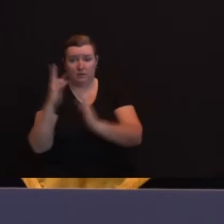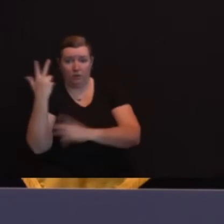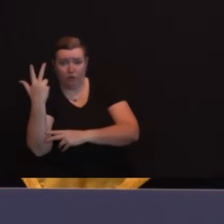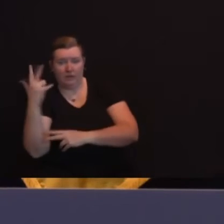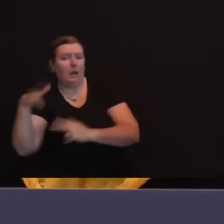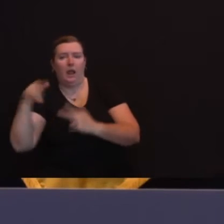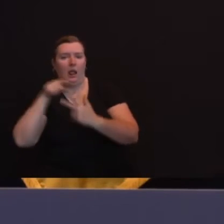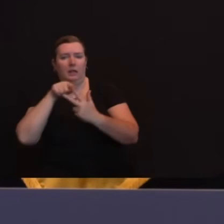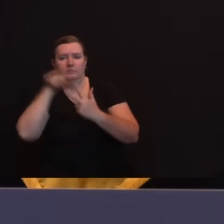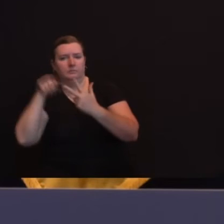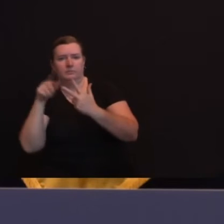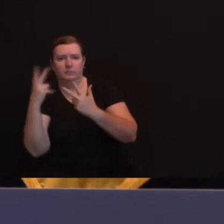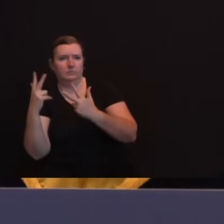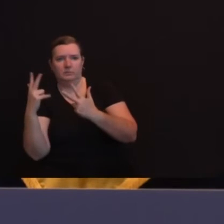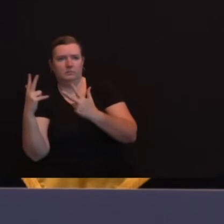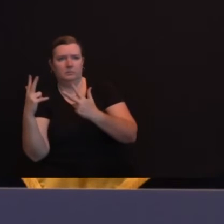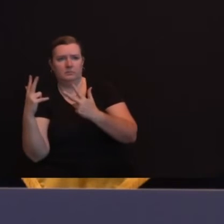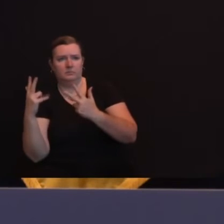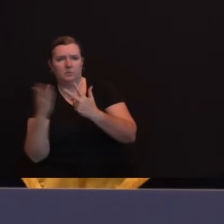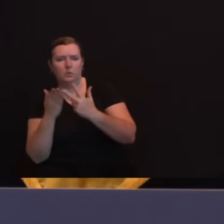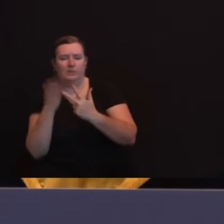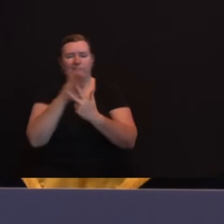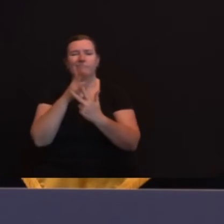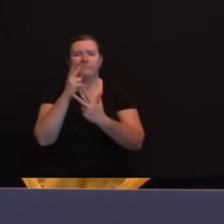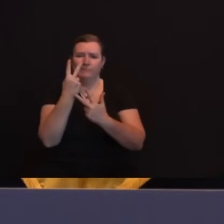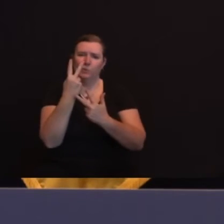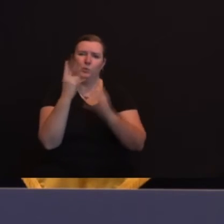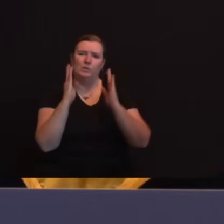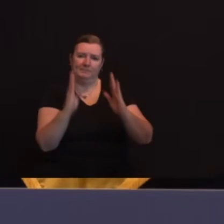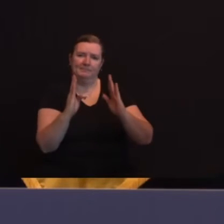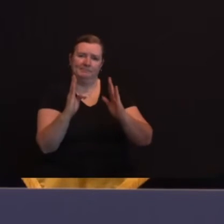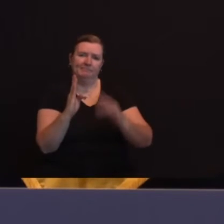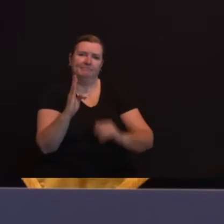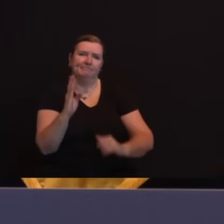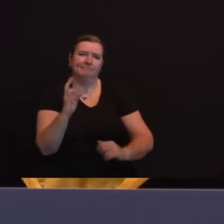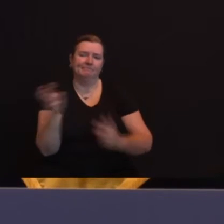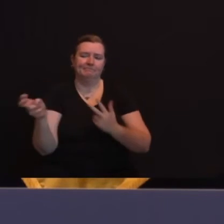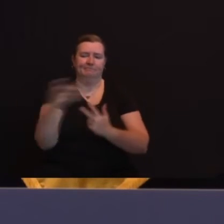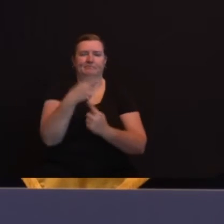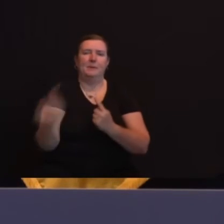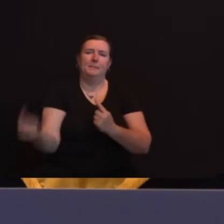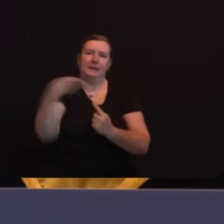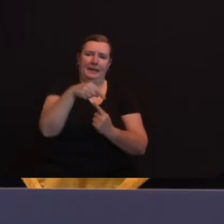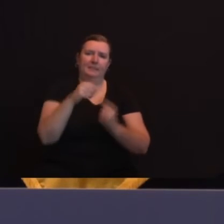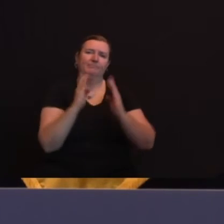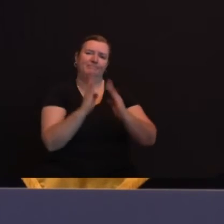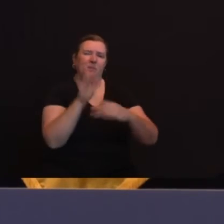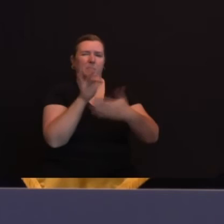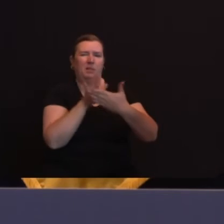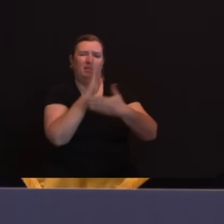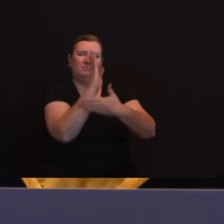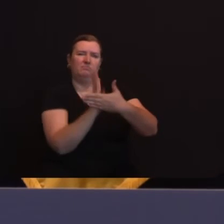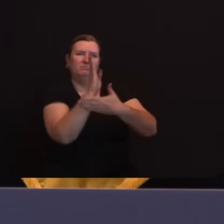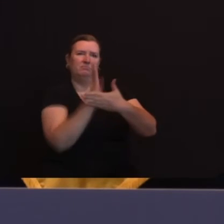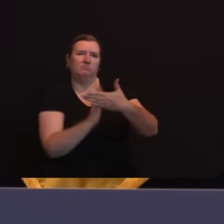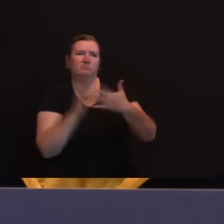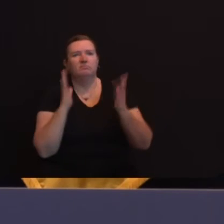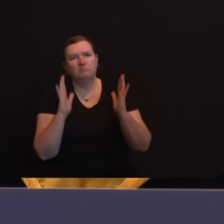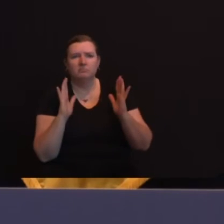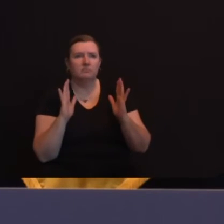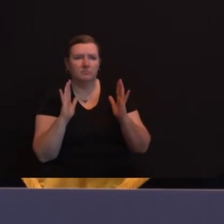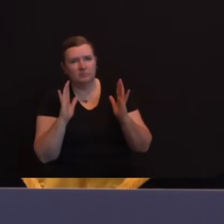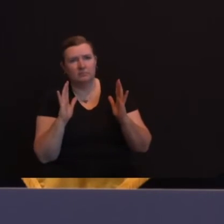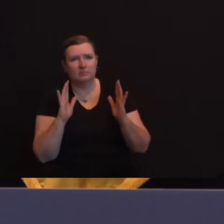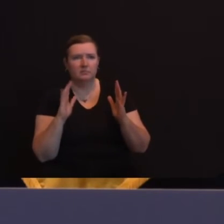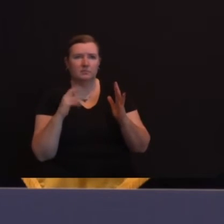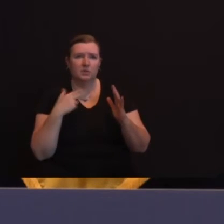used to carry this thing around in my wallet like a Bible. I don't have it in front of me, but we'll come back to you as to where we think we are. We're in a phase of high concern, I